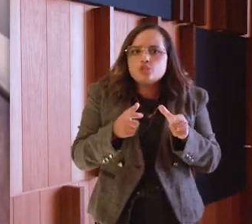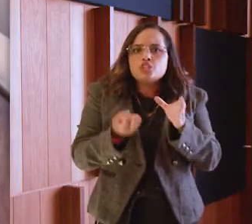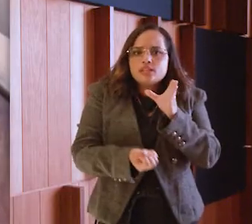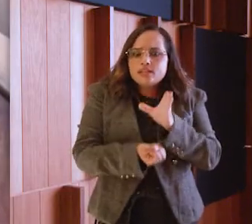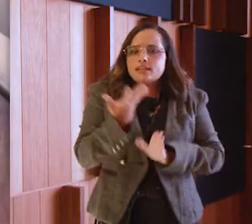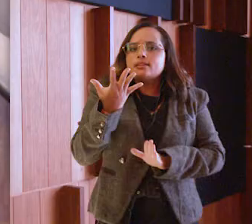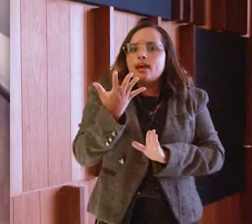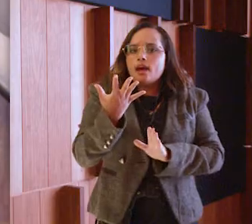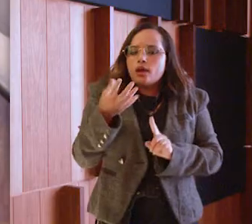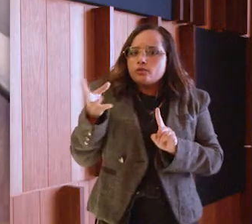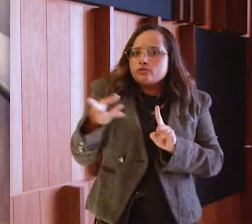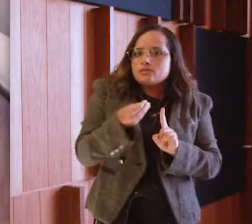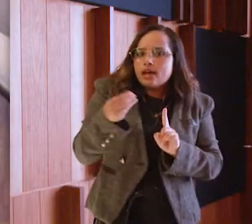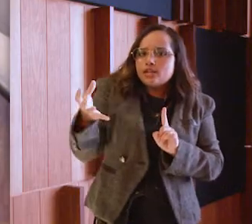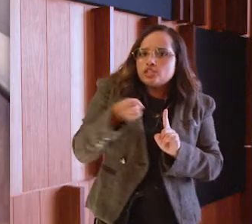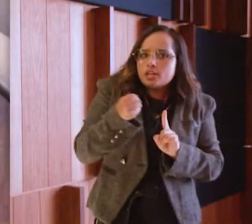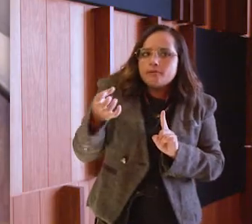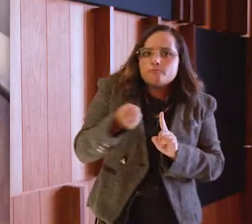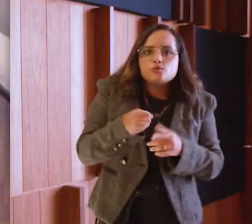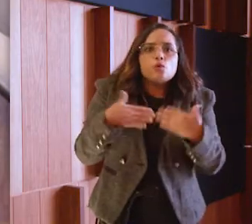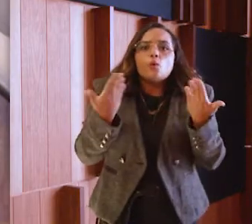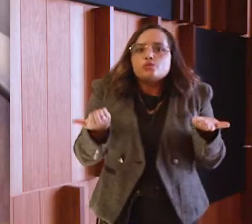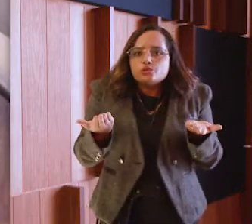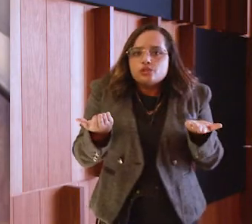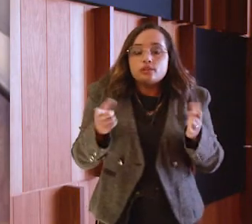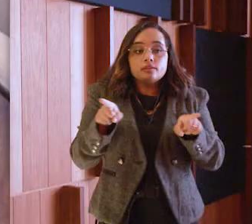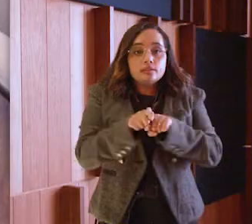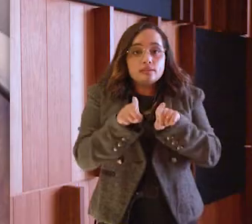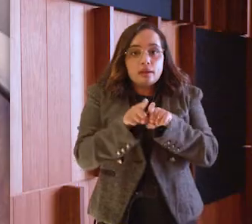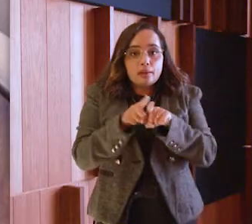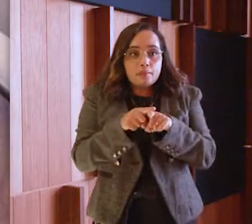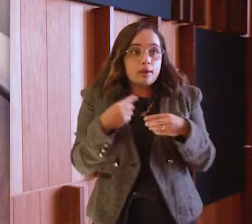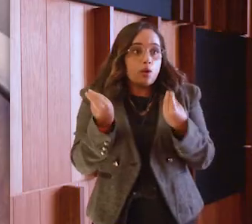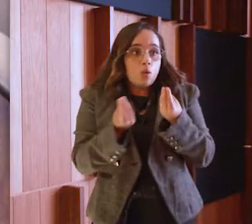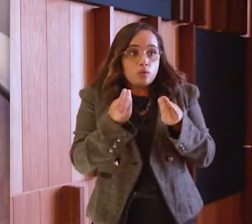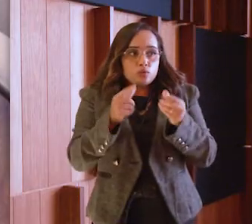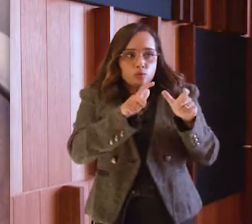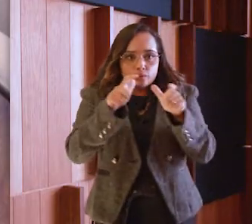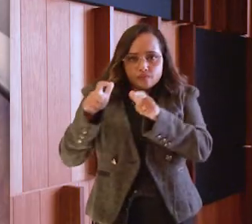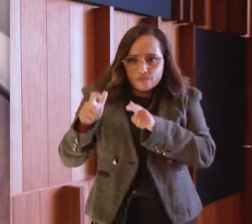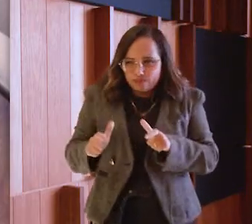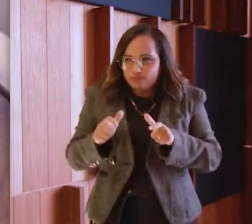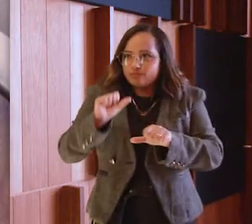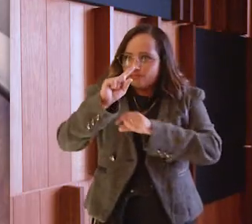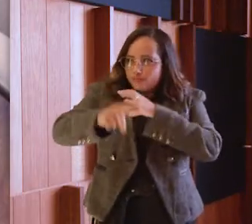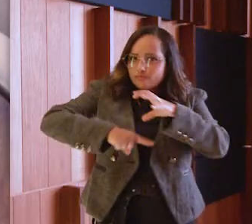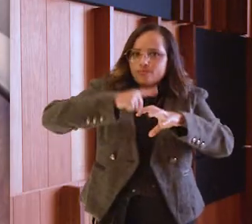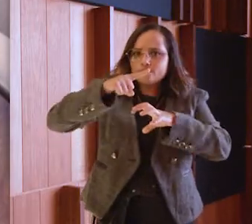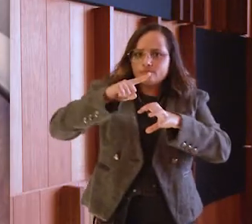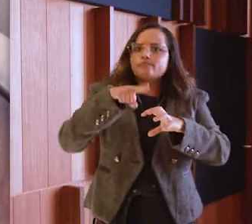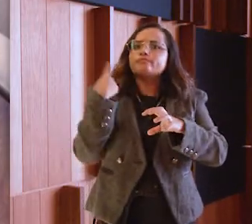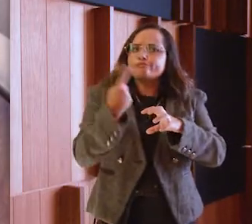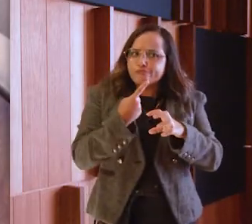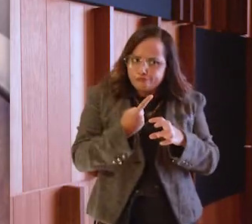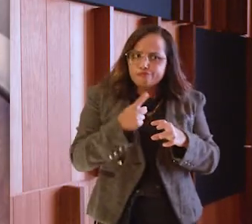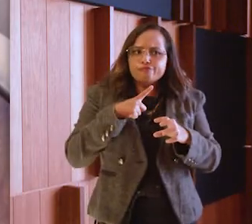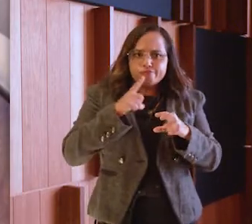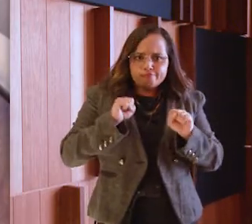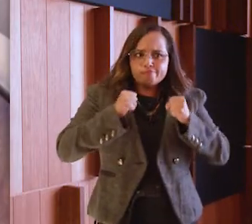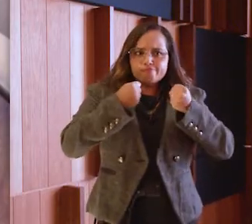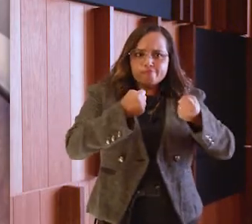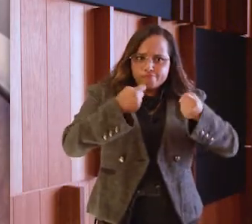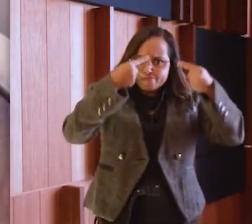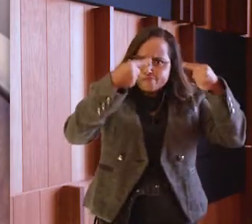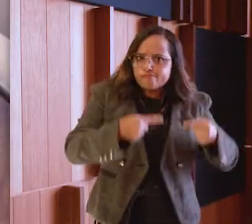tax authority in the world challenge us on the creation of these digital assets and intangibles? Or do we want to centralize some of those